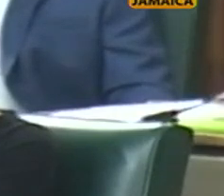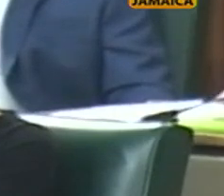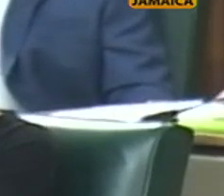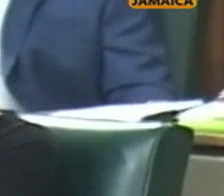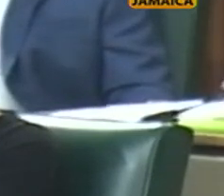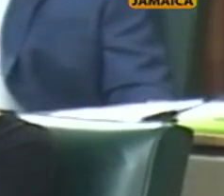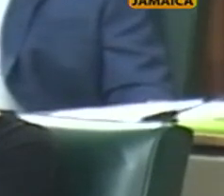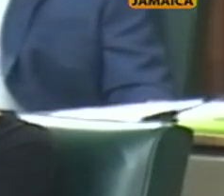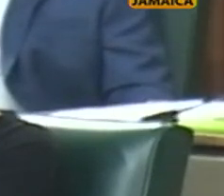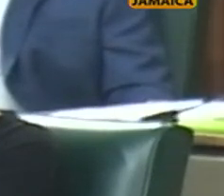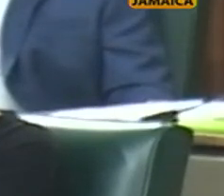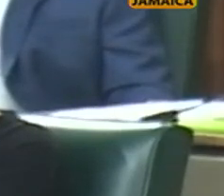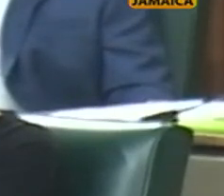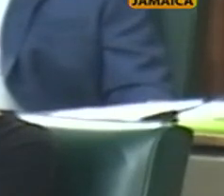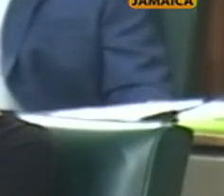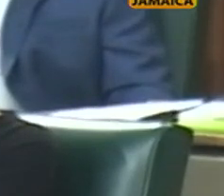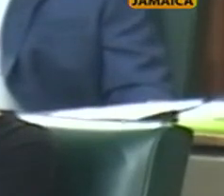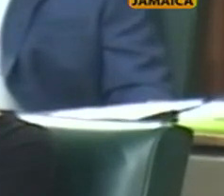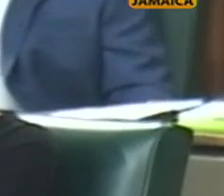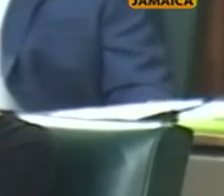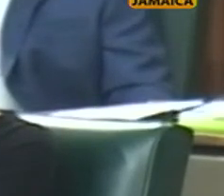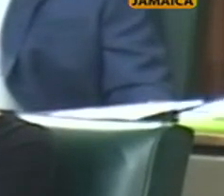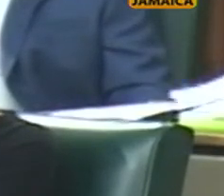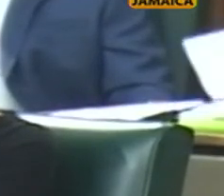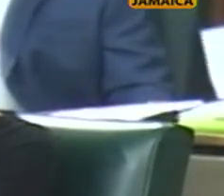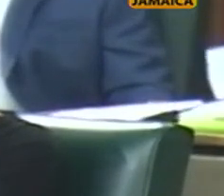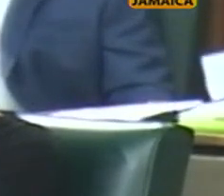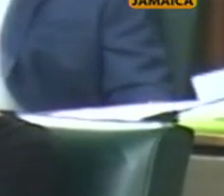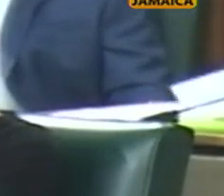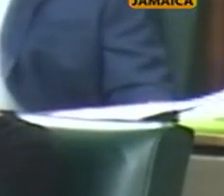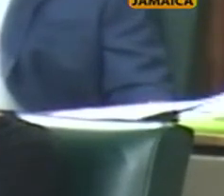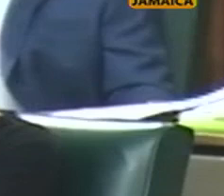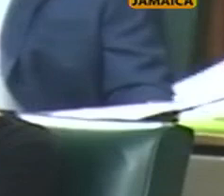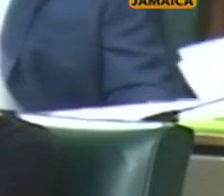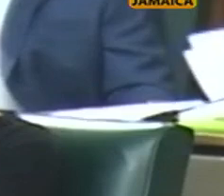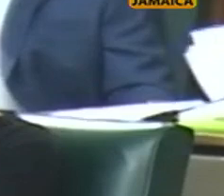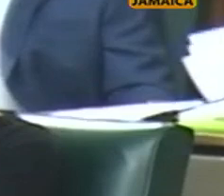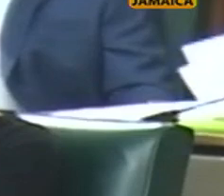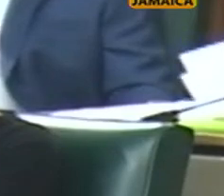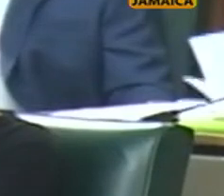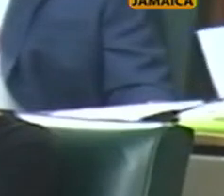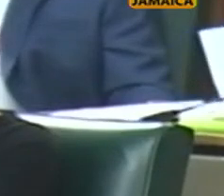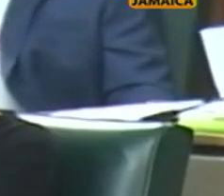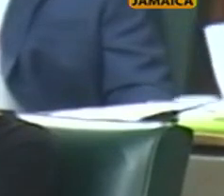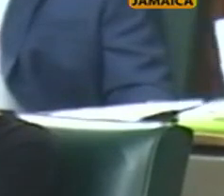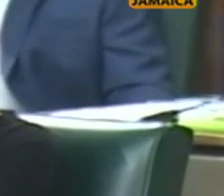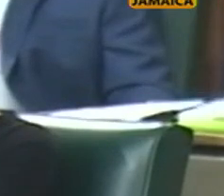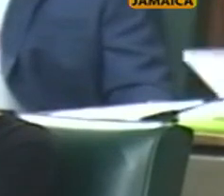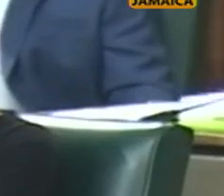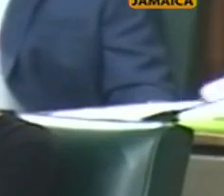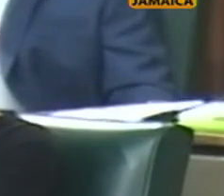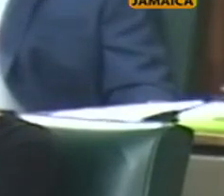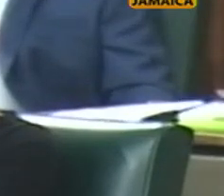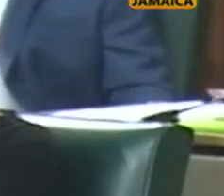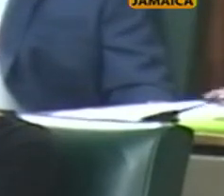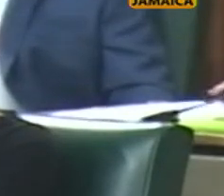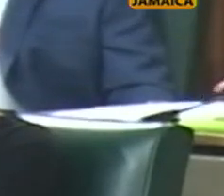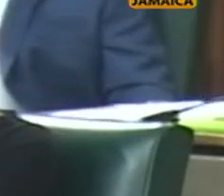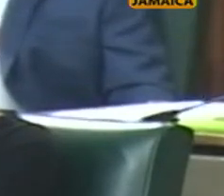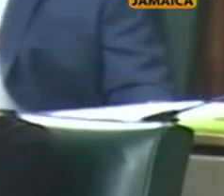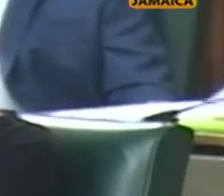and community development measures, the Denham Town Community Zone, extension of period operation number 6 order